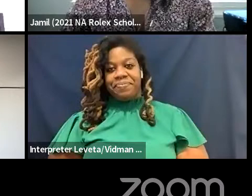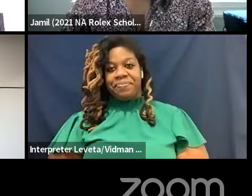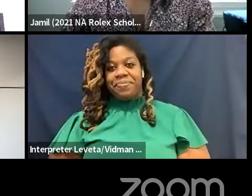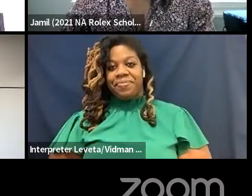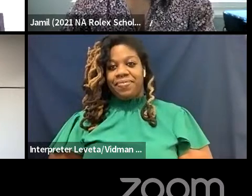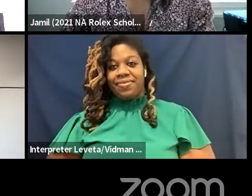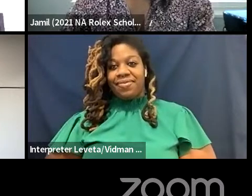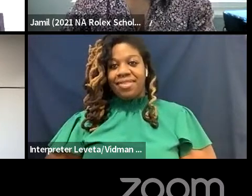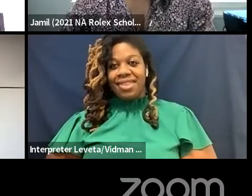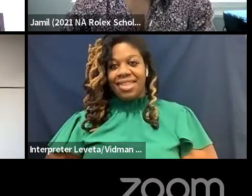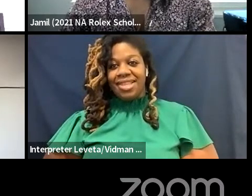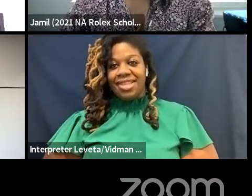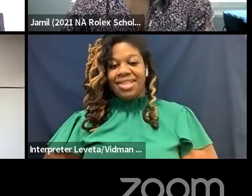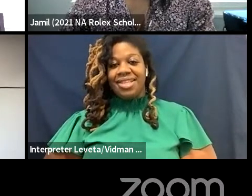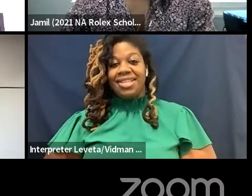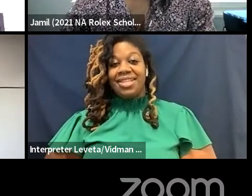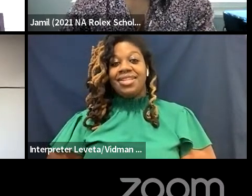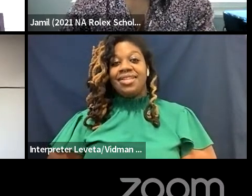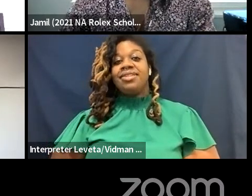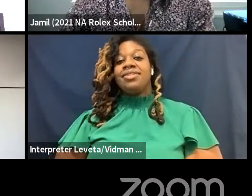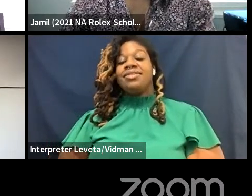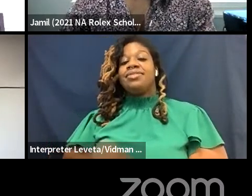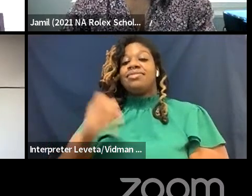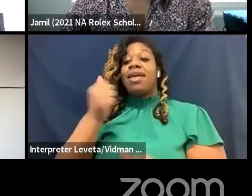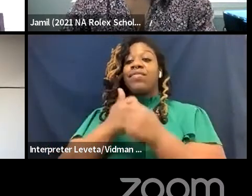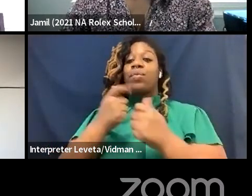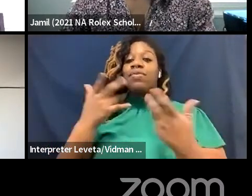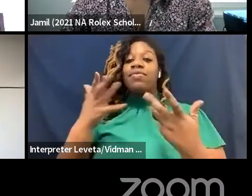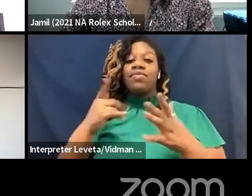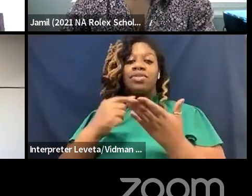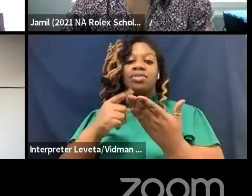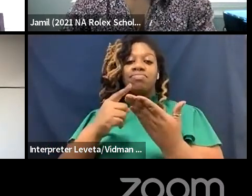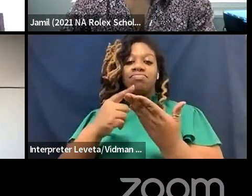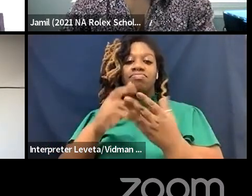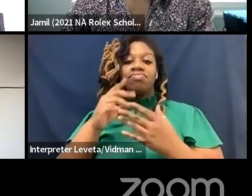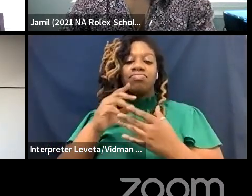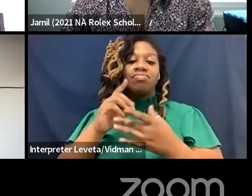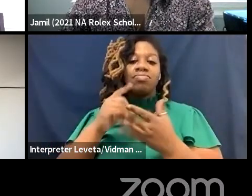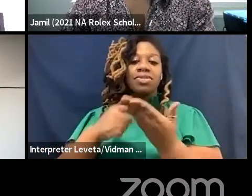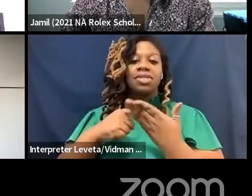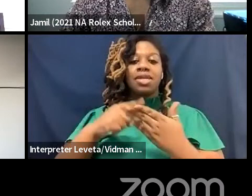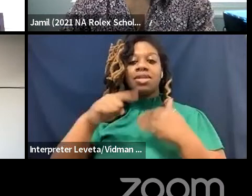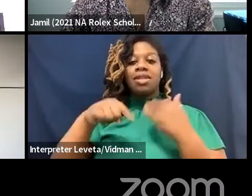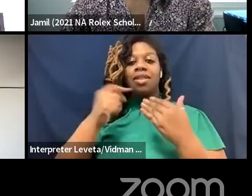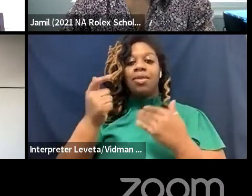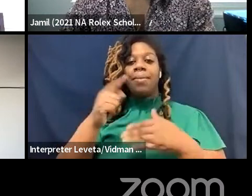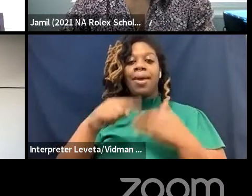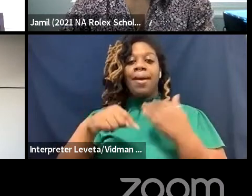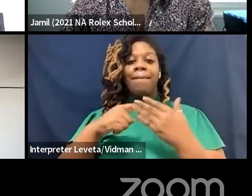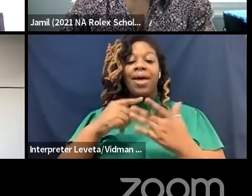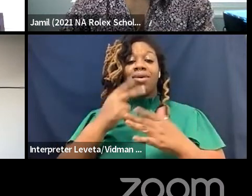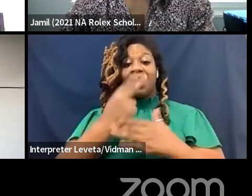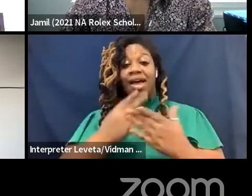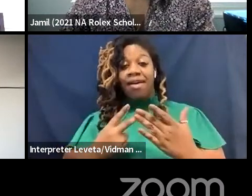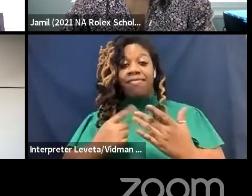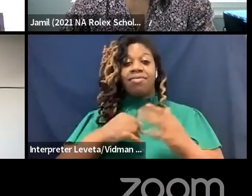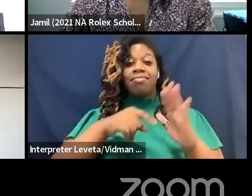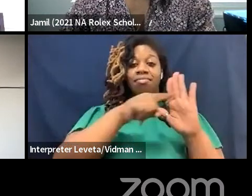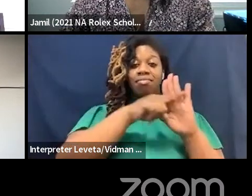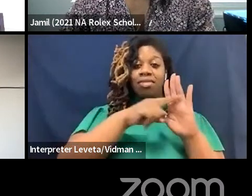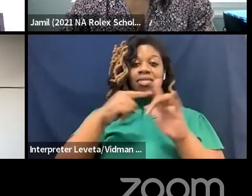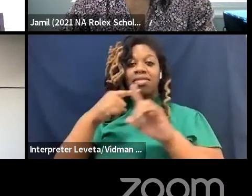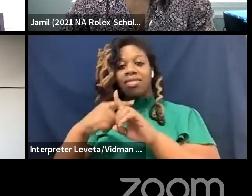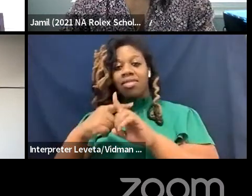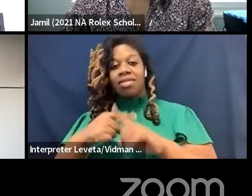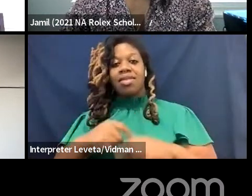But so everyone's kind of talked about a little bit about just how great diving is, and even though there are these negatives, that is still such an